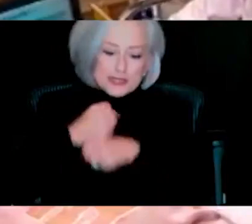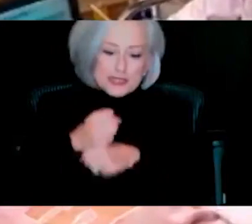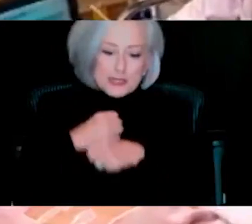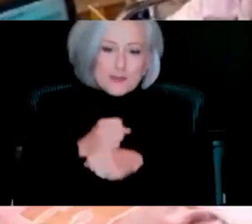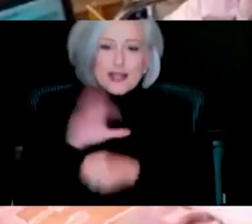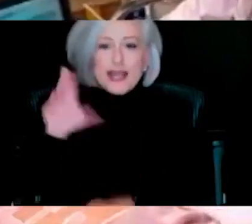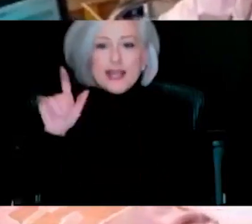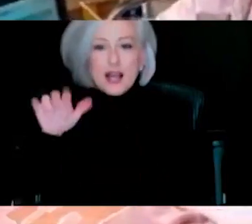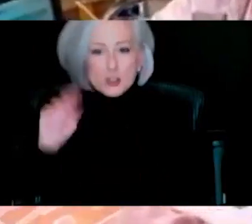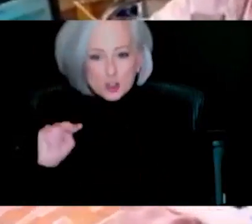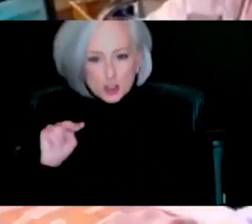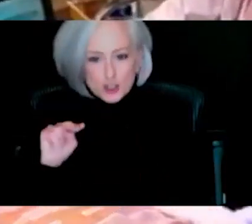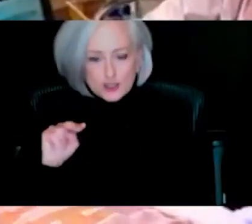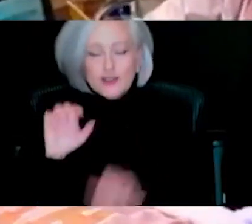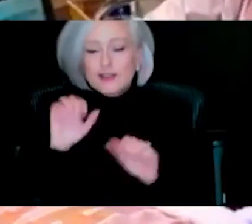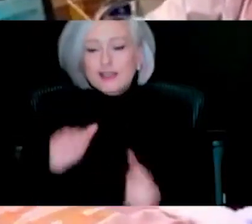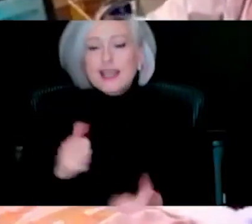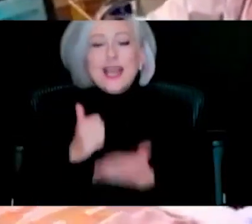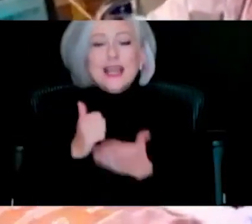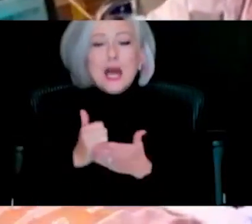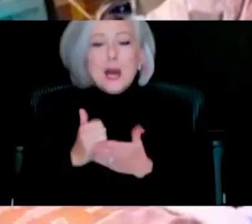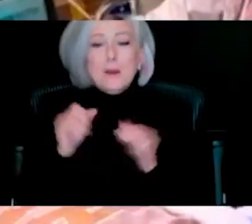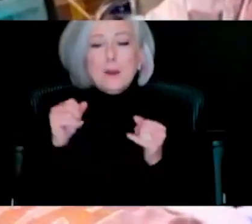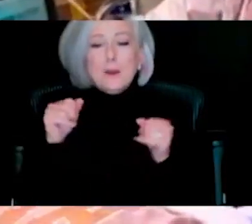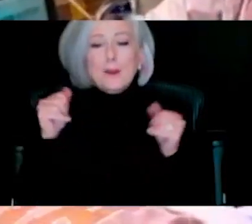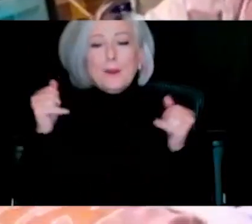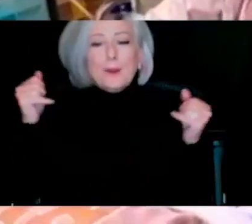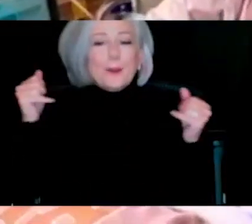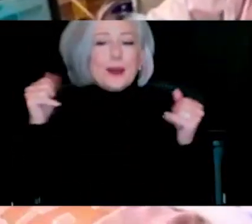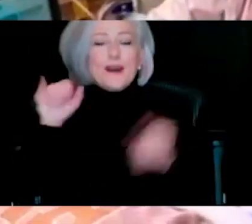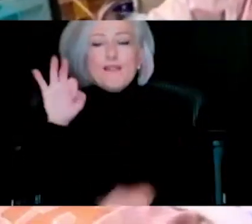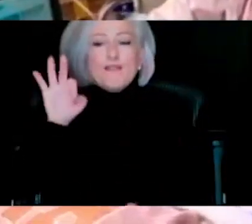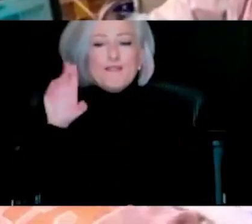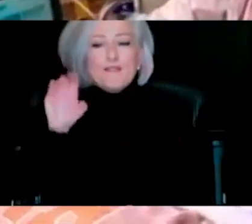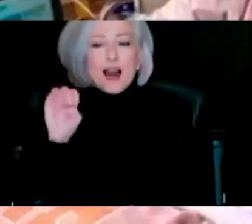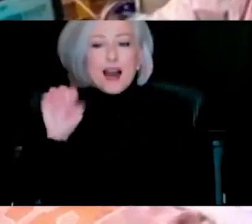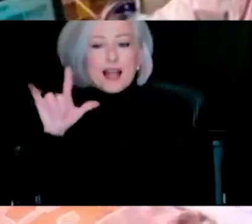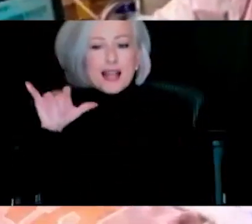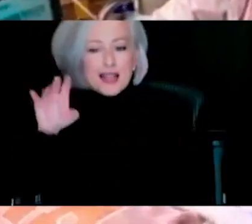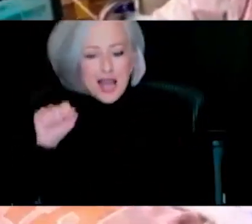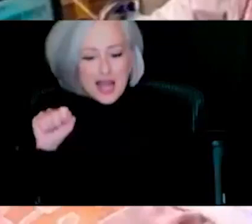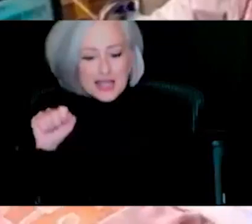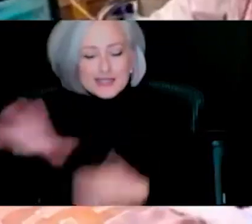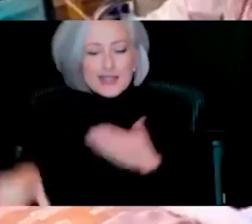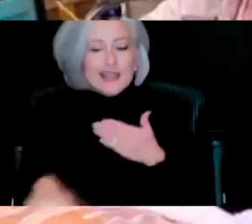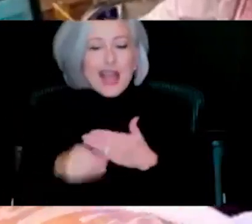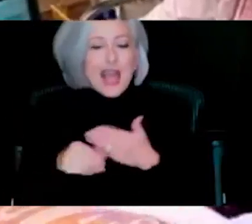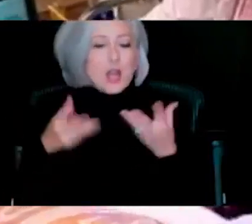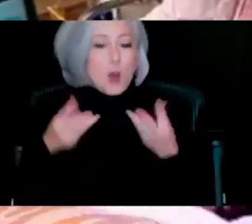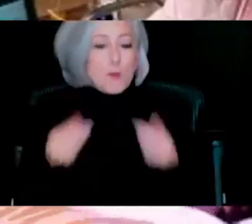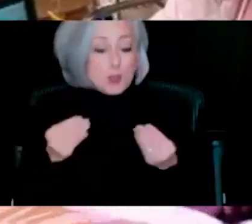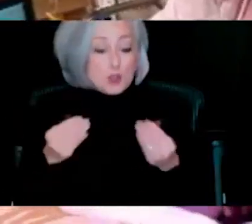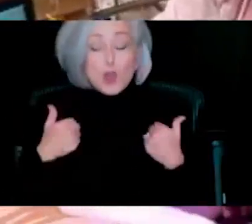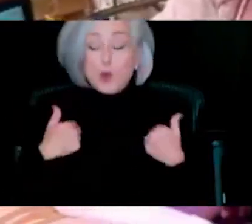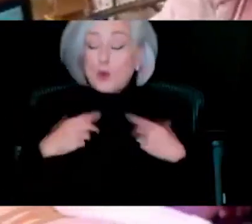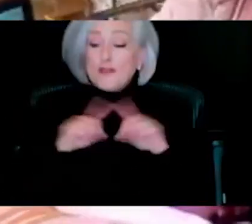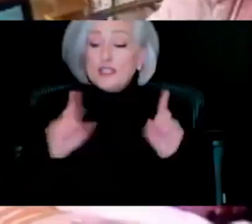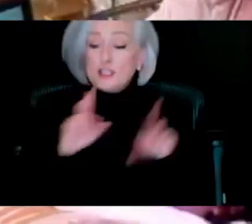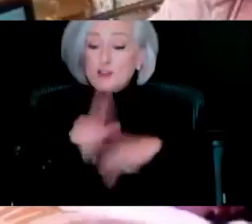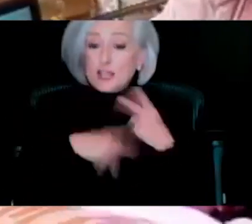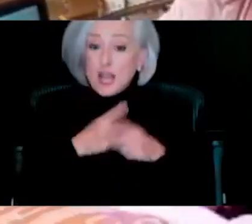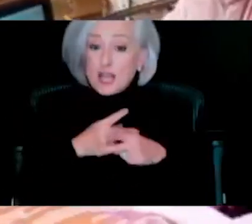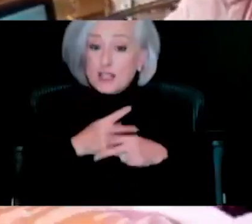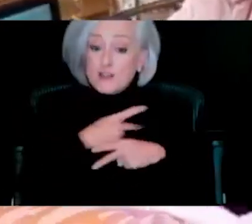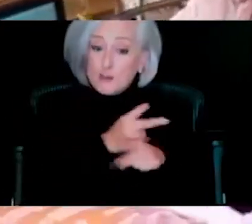help with some fine lines and moisturize your skin. So there's different types of vitamin C products. There's lotions,